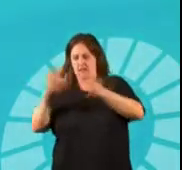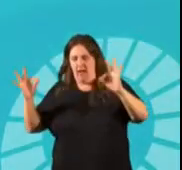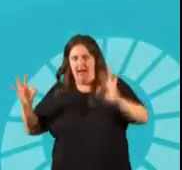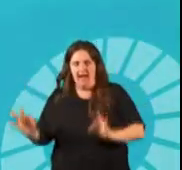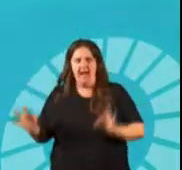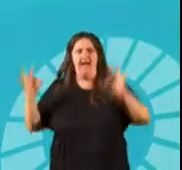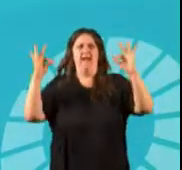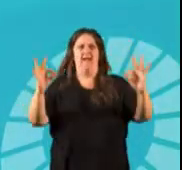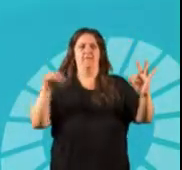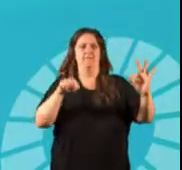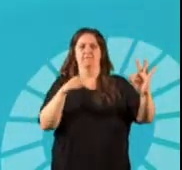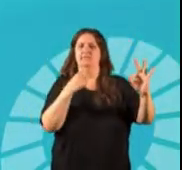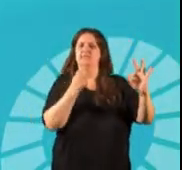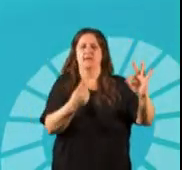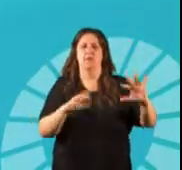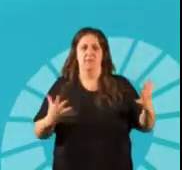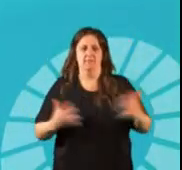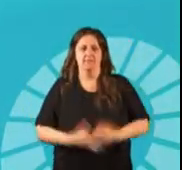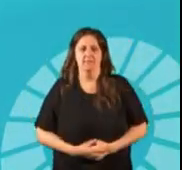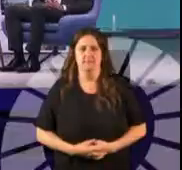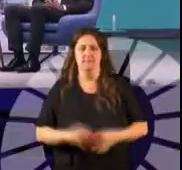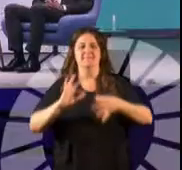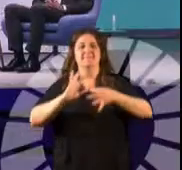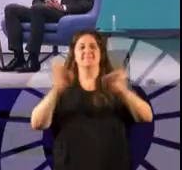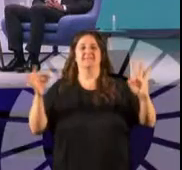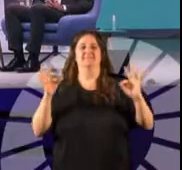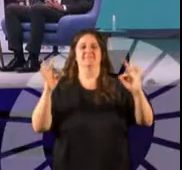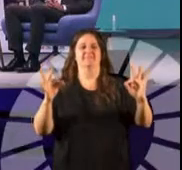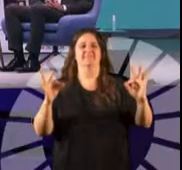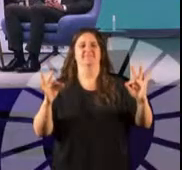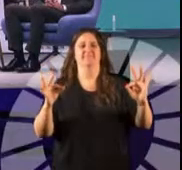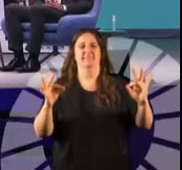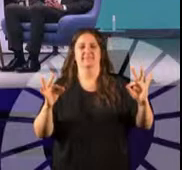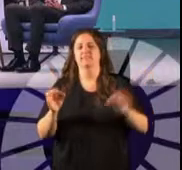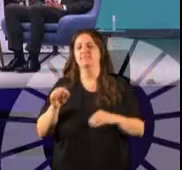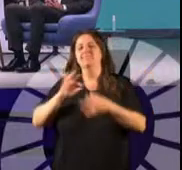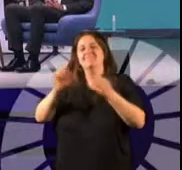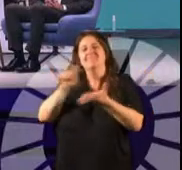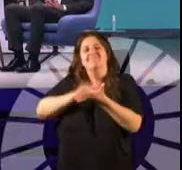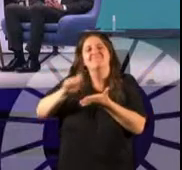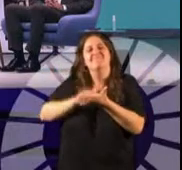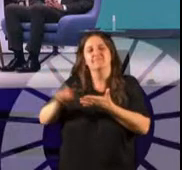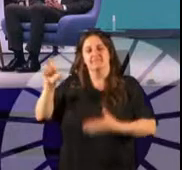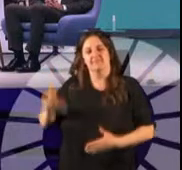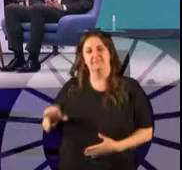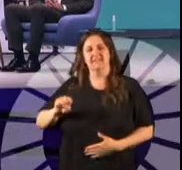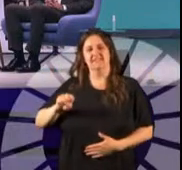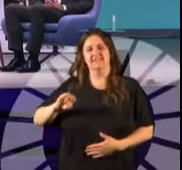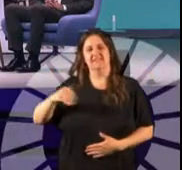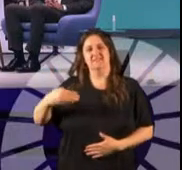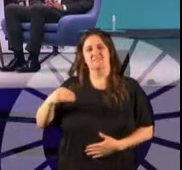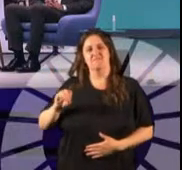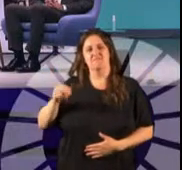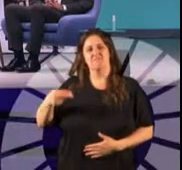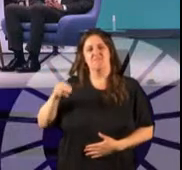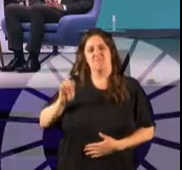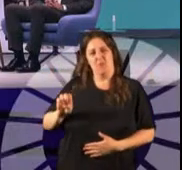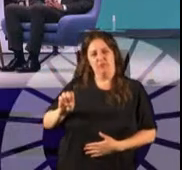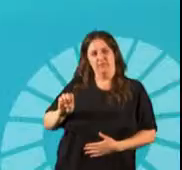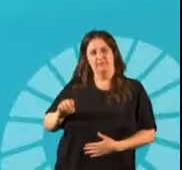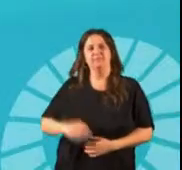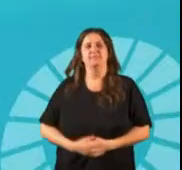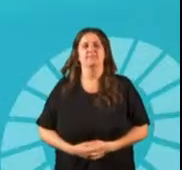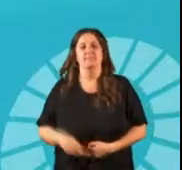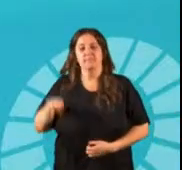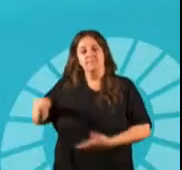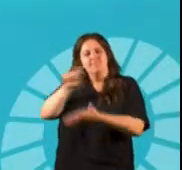by Simone de Beauvoir, who said several decades ago, never forget that we only need one political, economic, or